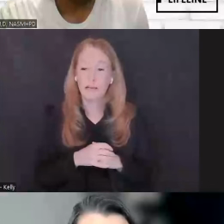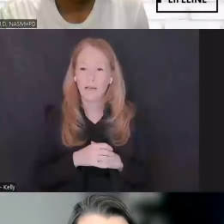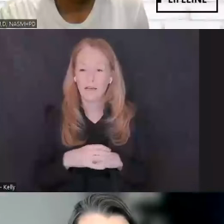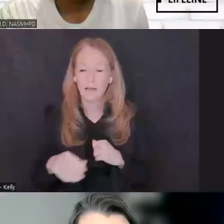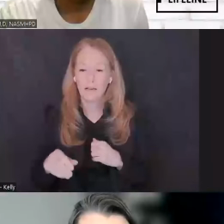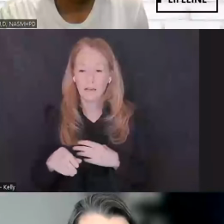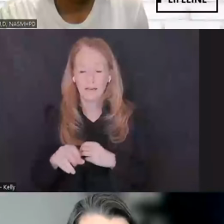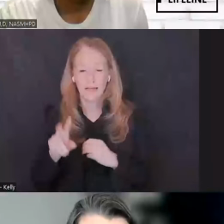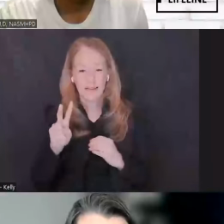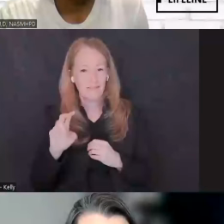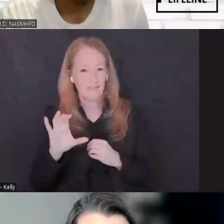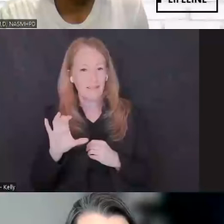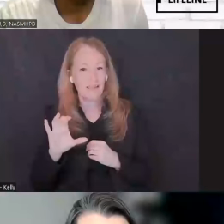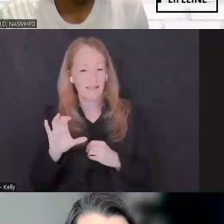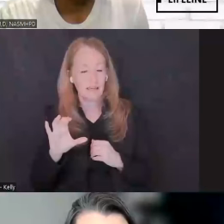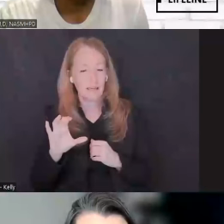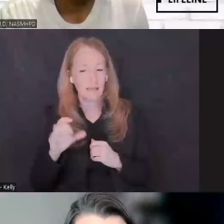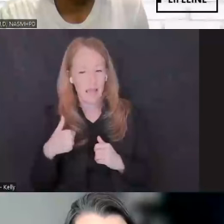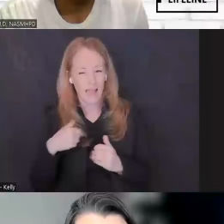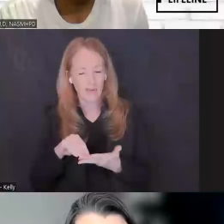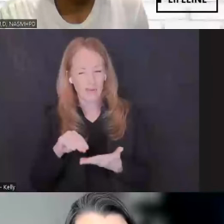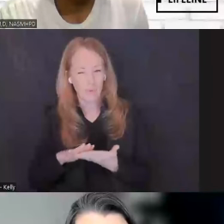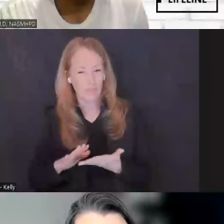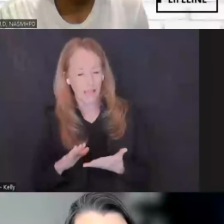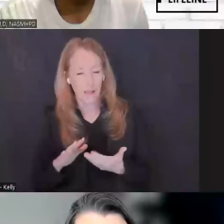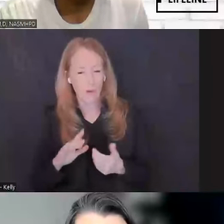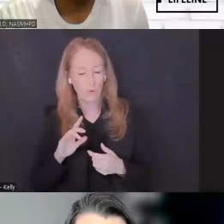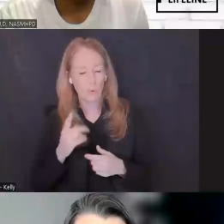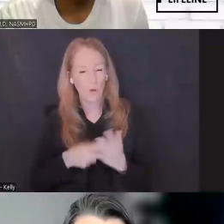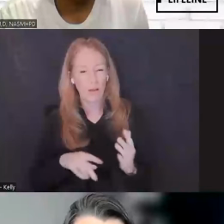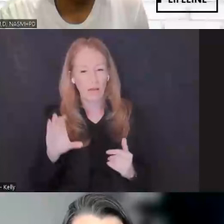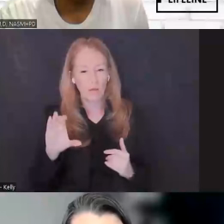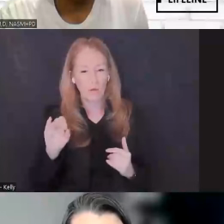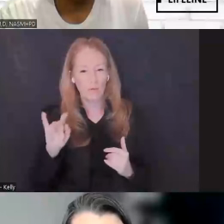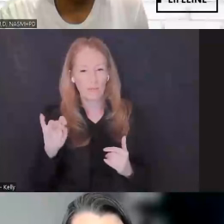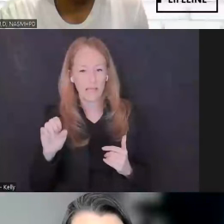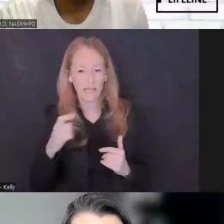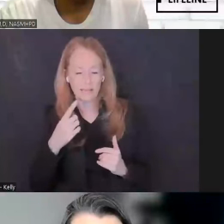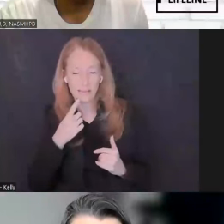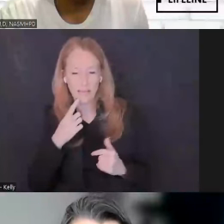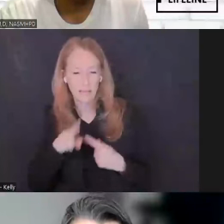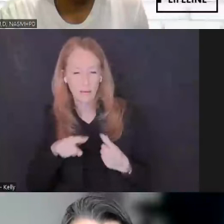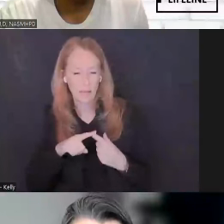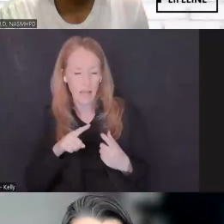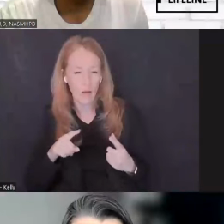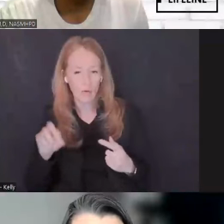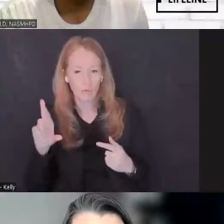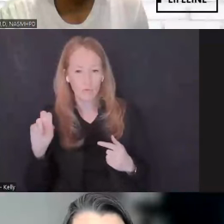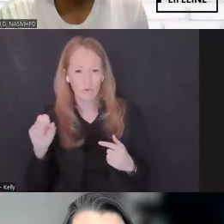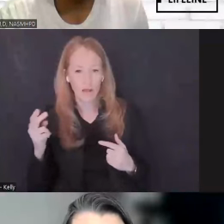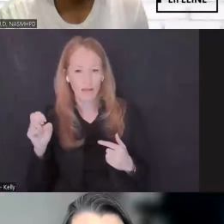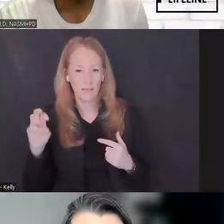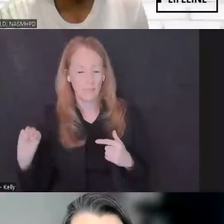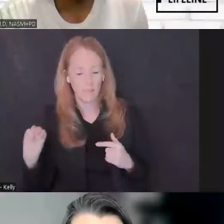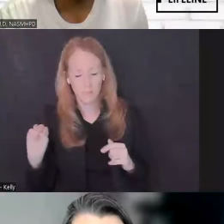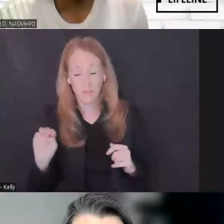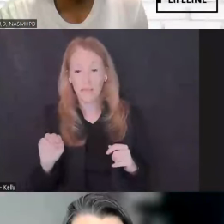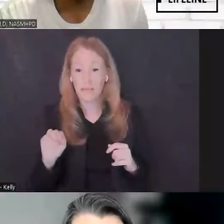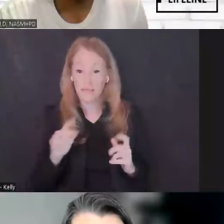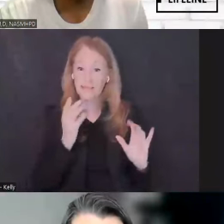also what I picked up from what Cosette said, talking about Raheem, is their service talks about individual safety. It is the safety of